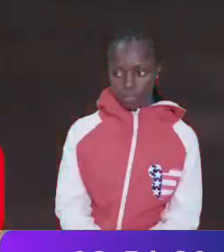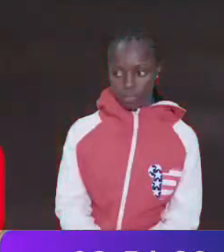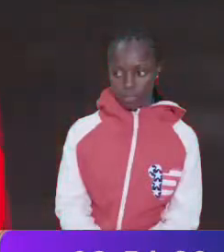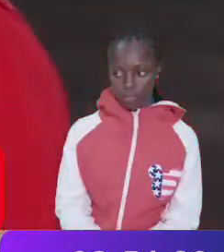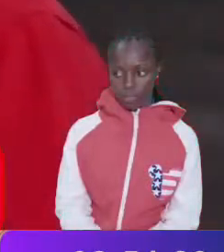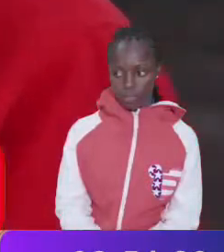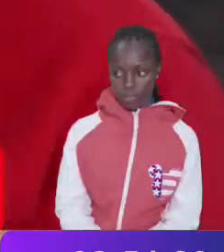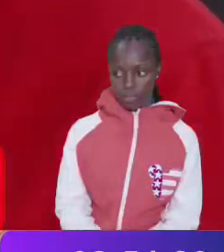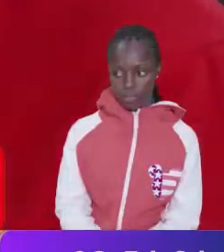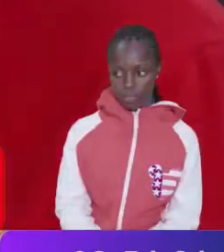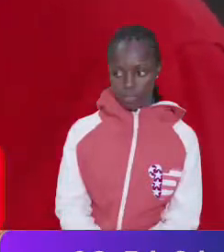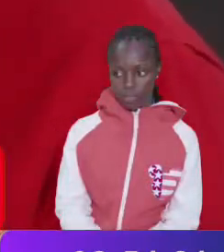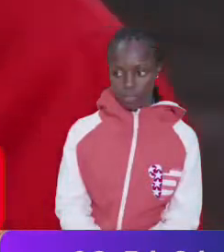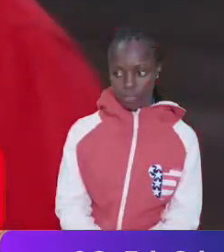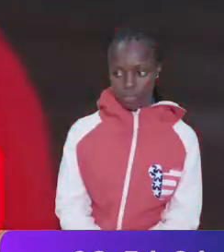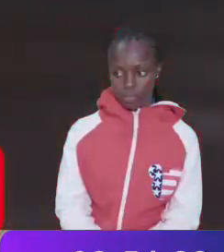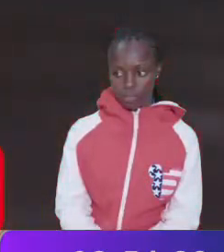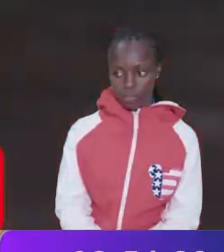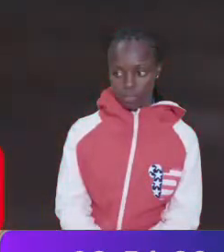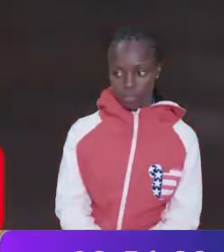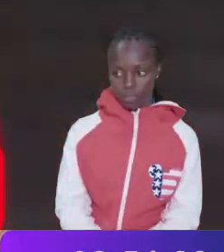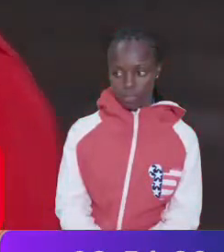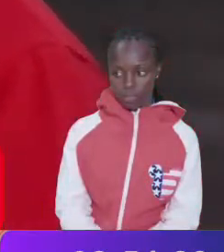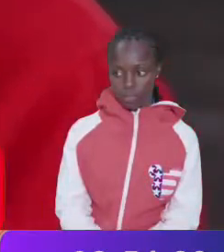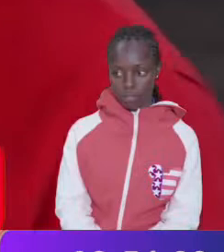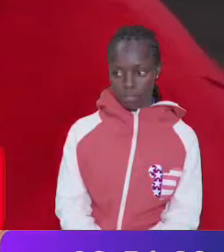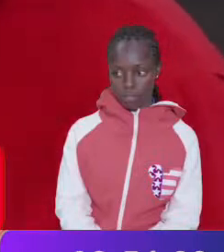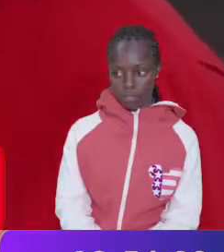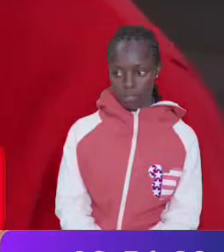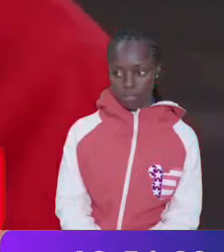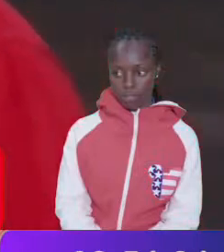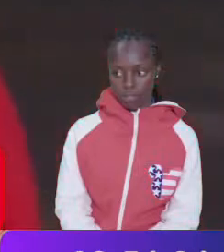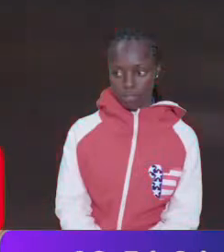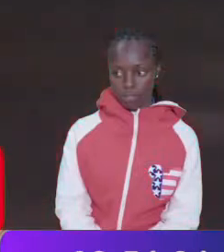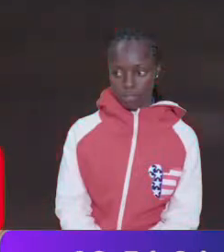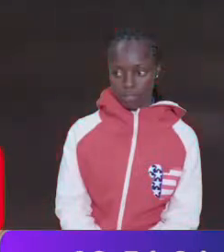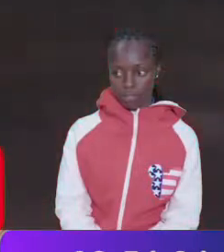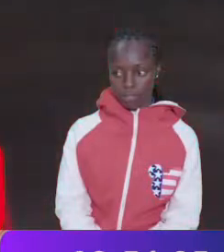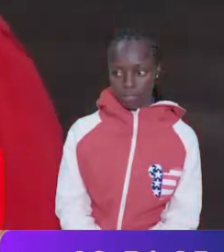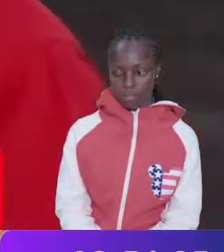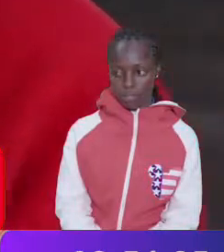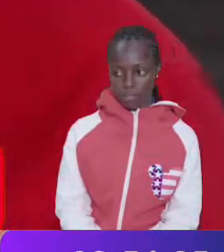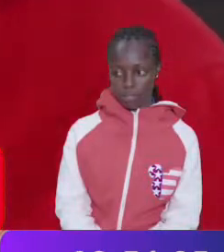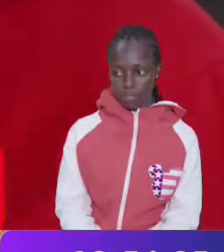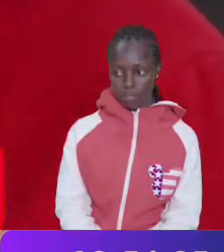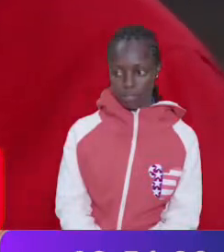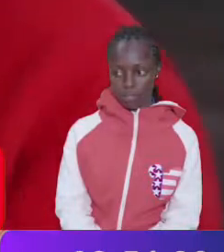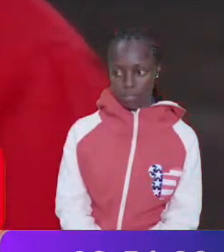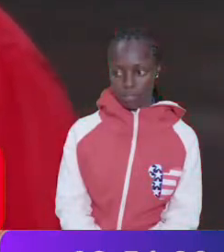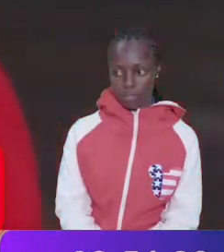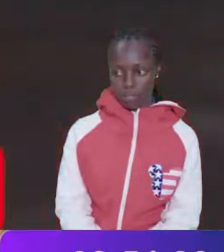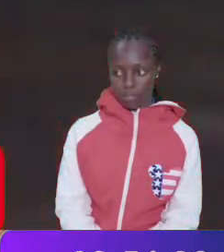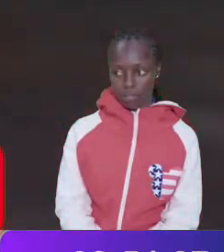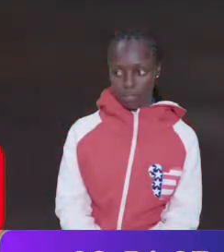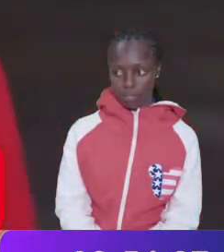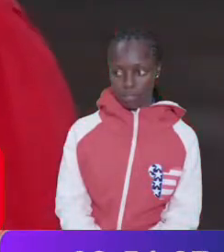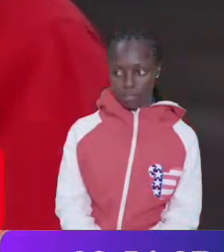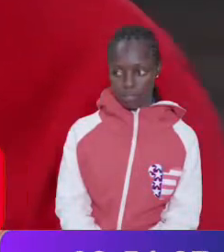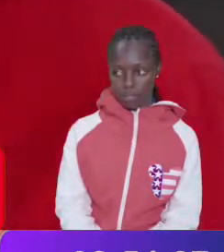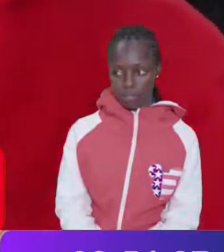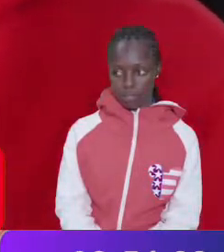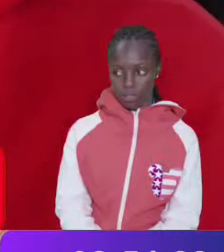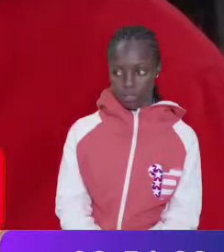umbali mkuu. Kwa hakika wewe ni mwema, wewe ni mkuu. You are the Lord, you are the Lord and your